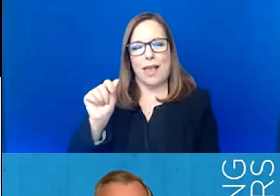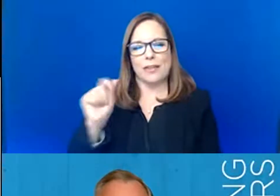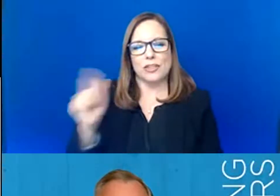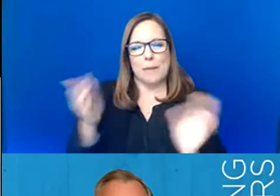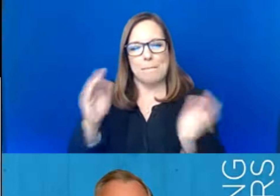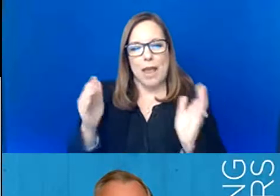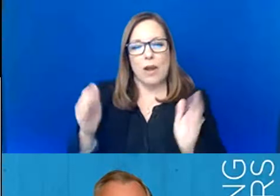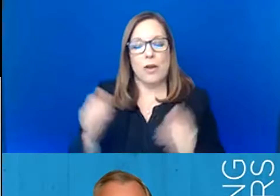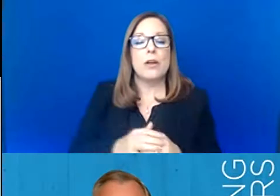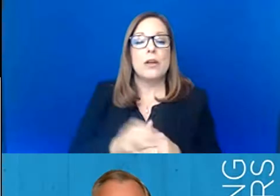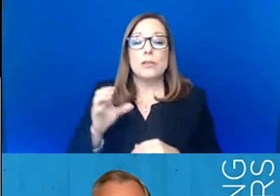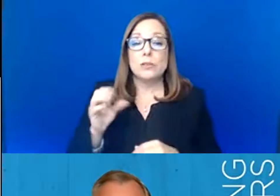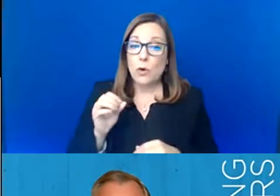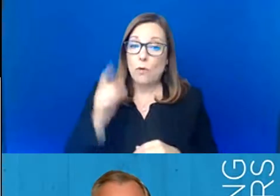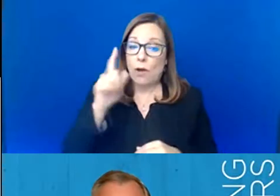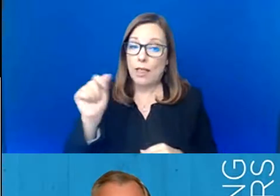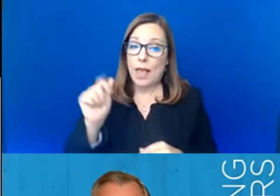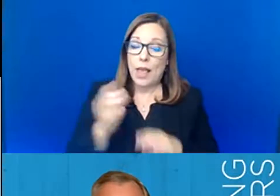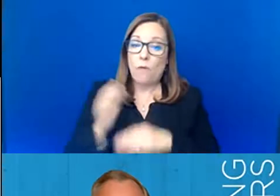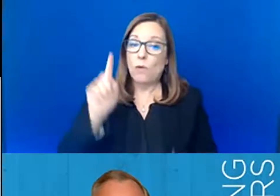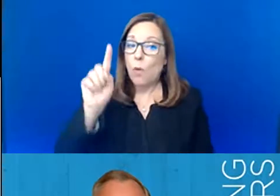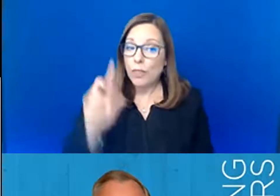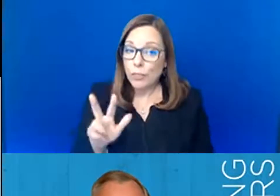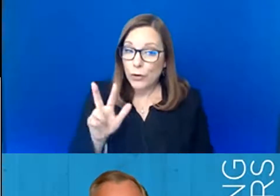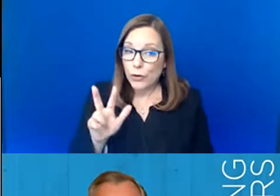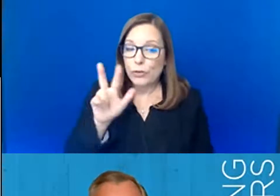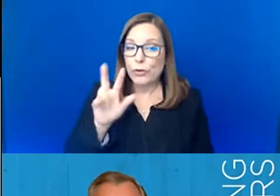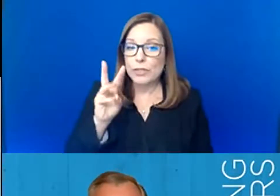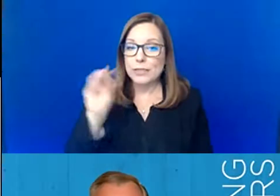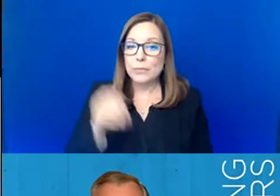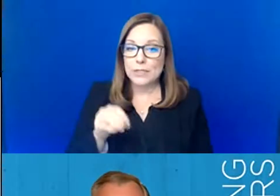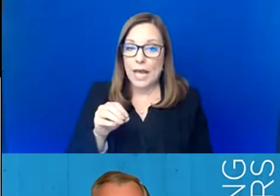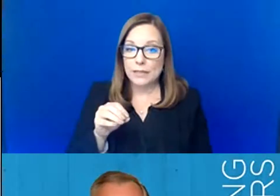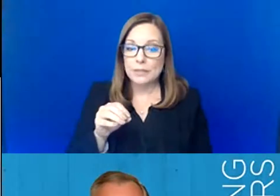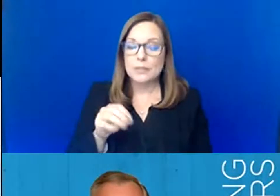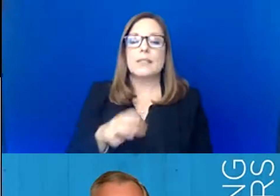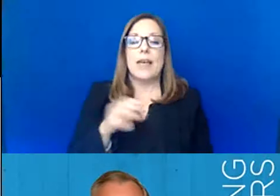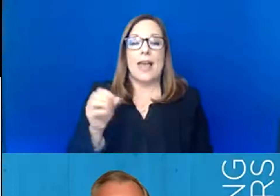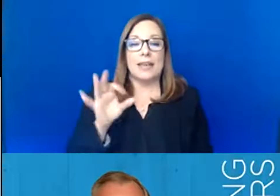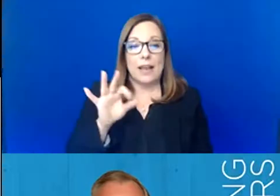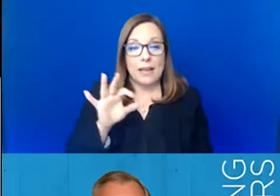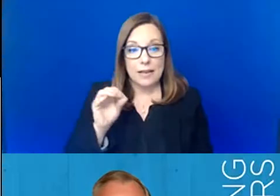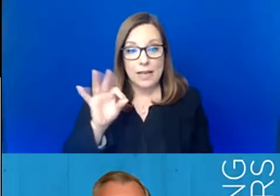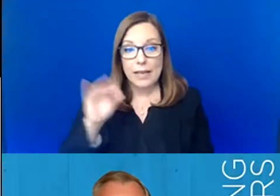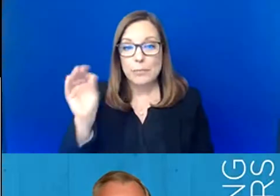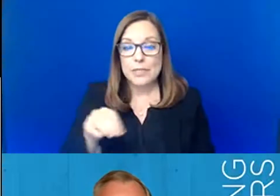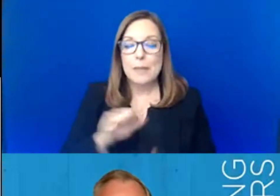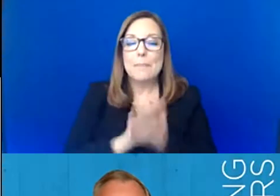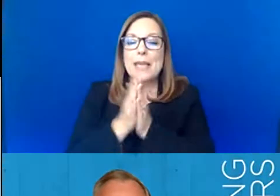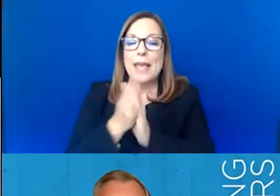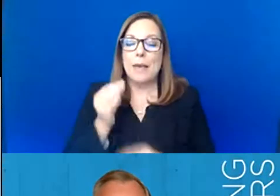so over a third are 55 plus, 90% became homeless in Los Angeles, and that translates